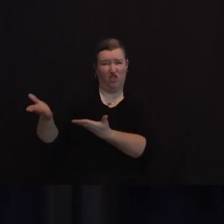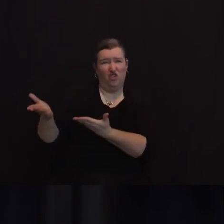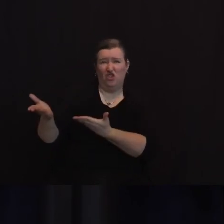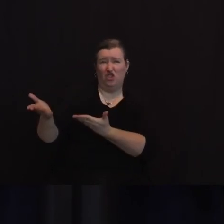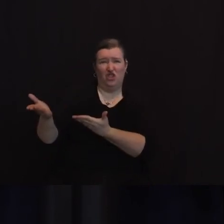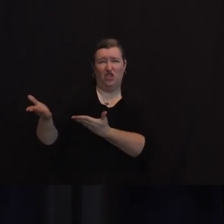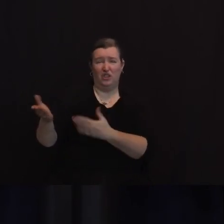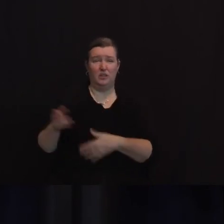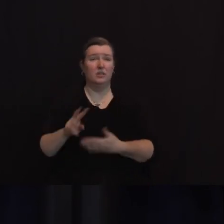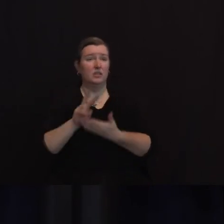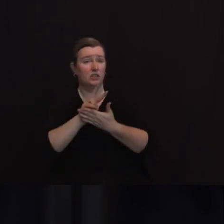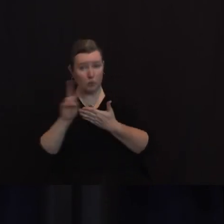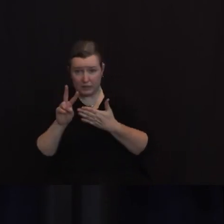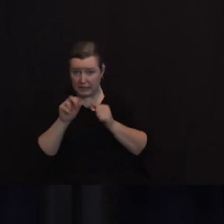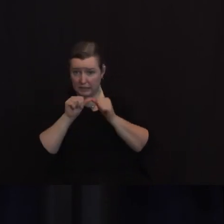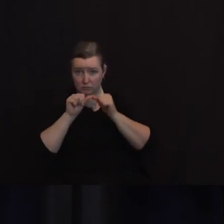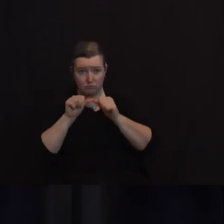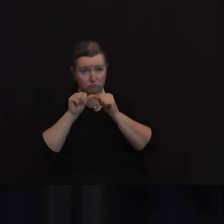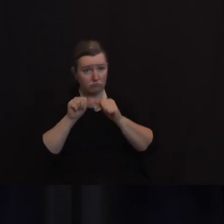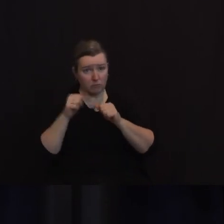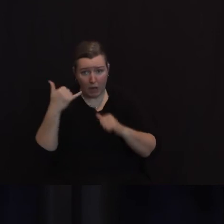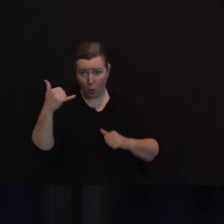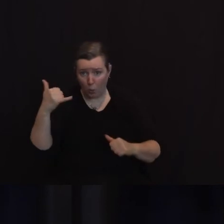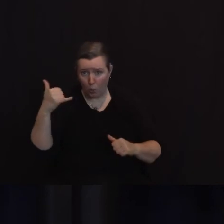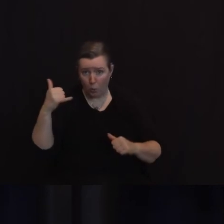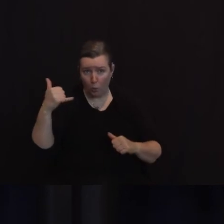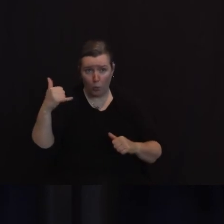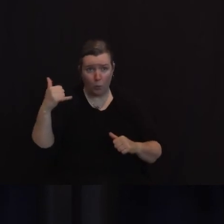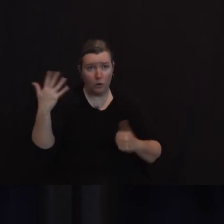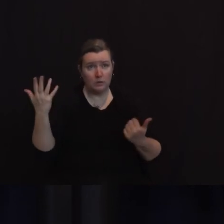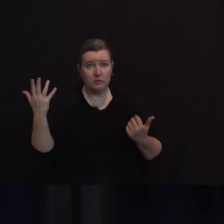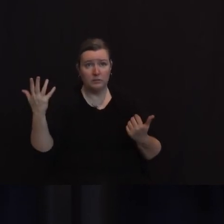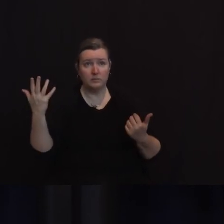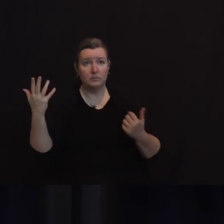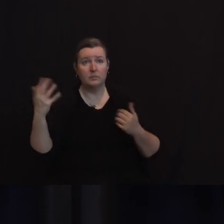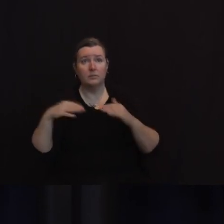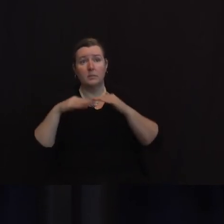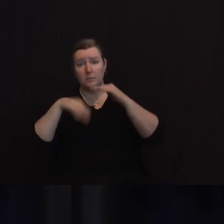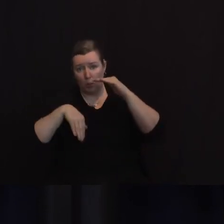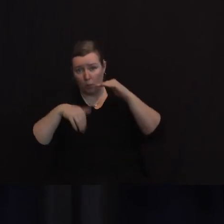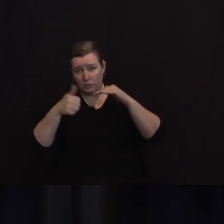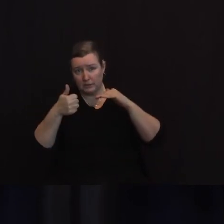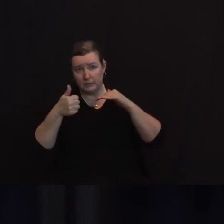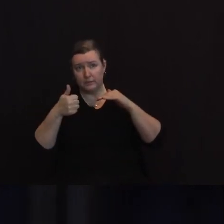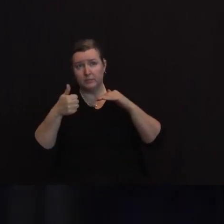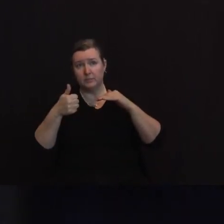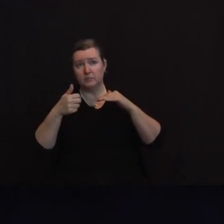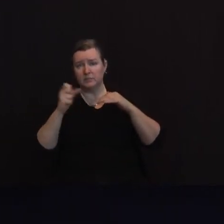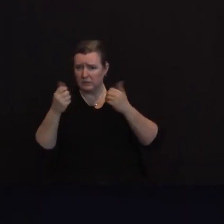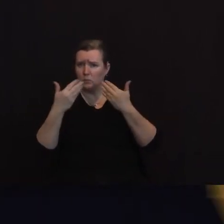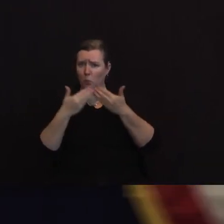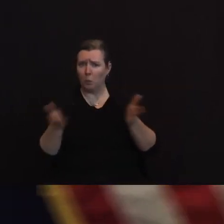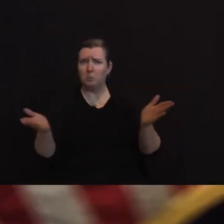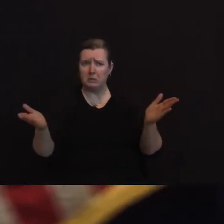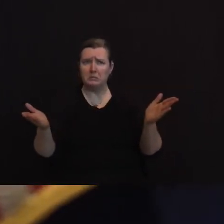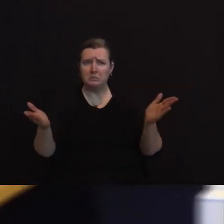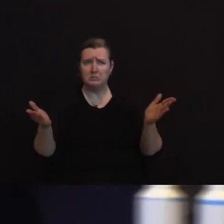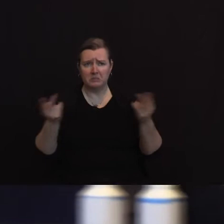and the positivity is 10% or lower, you can open up visitation. So I think that's the That answer to the specific question. Same color, but